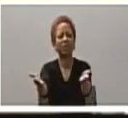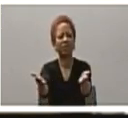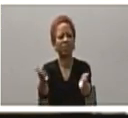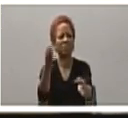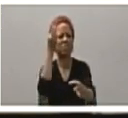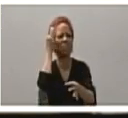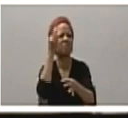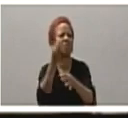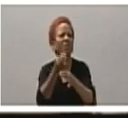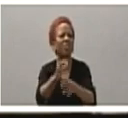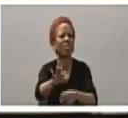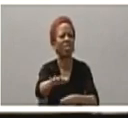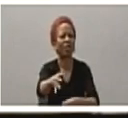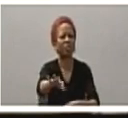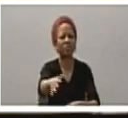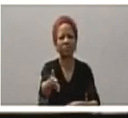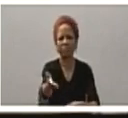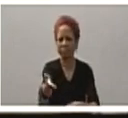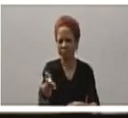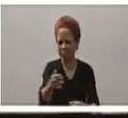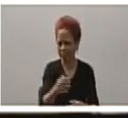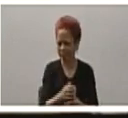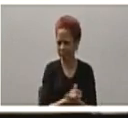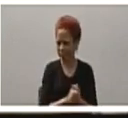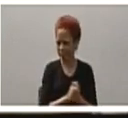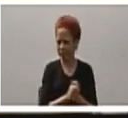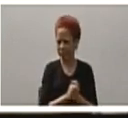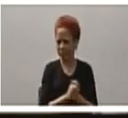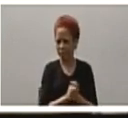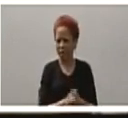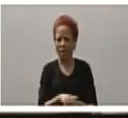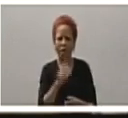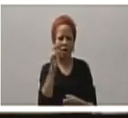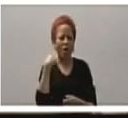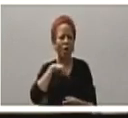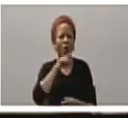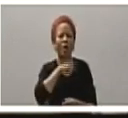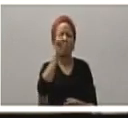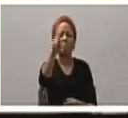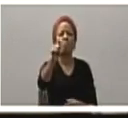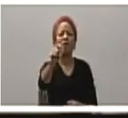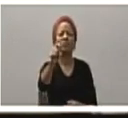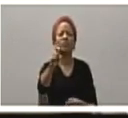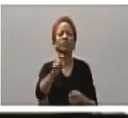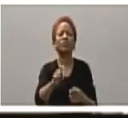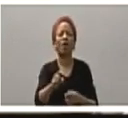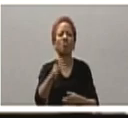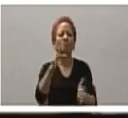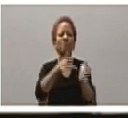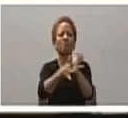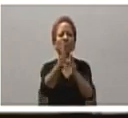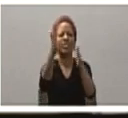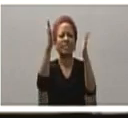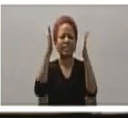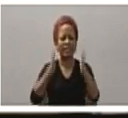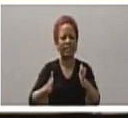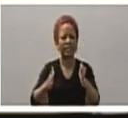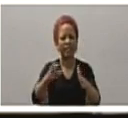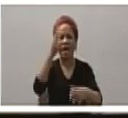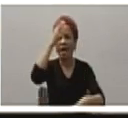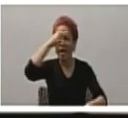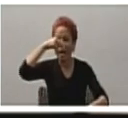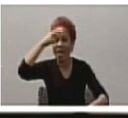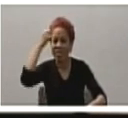Dear brothers and sisters, let us not be Christians, Catholics, for one day or for some